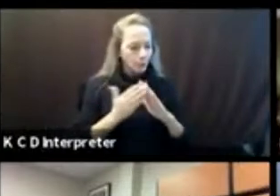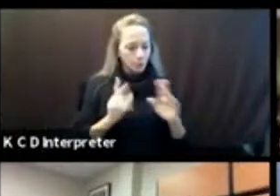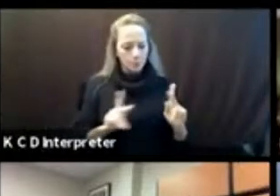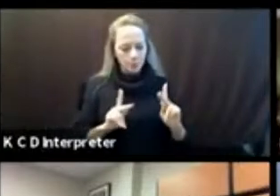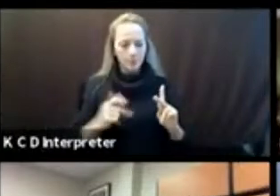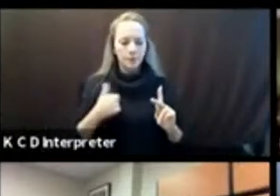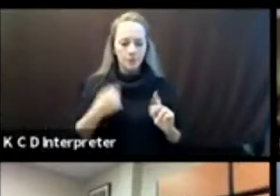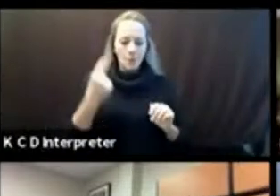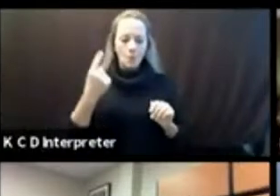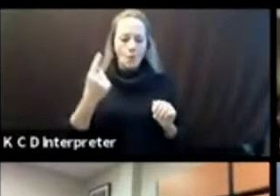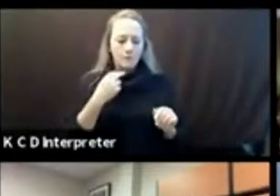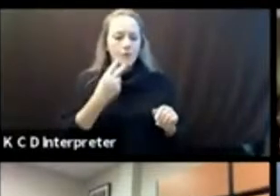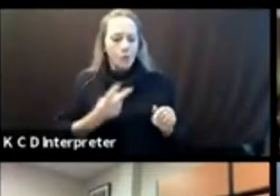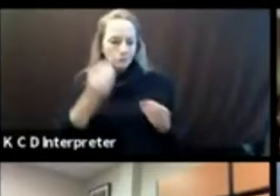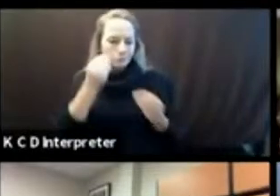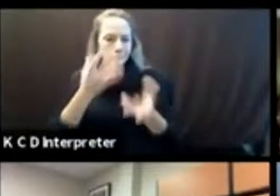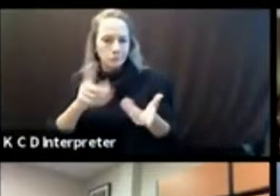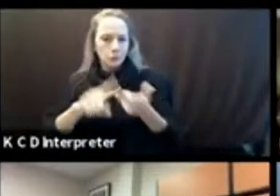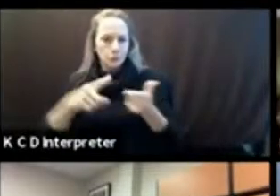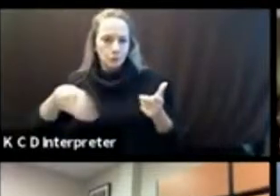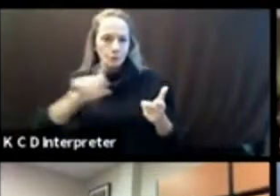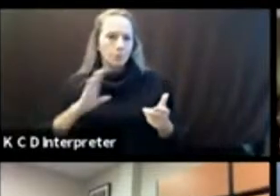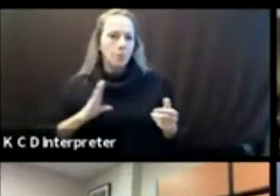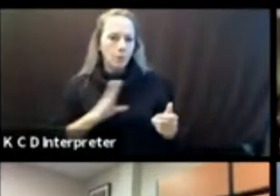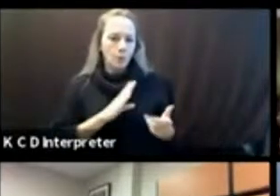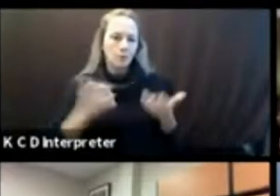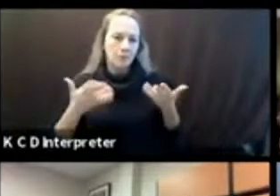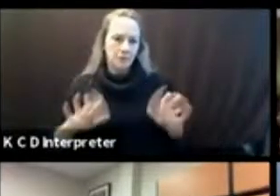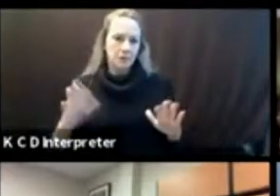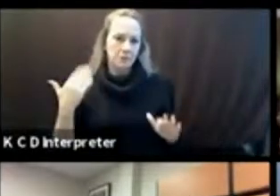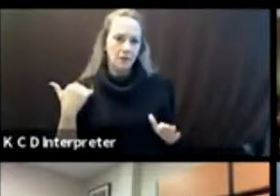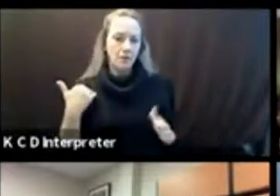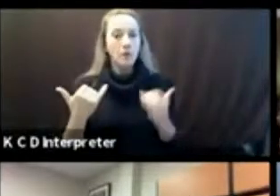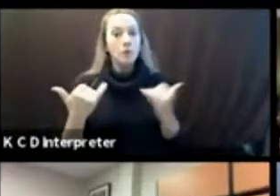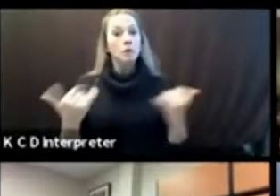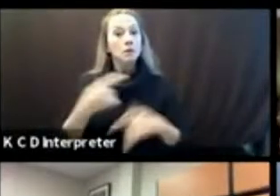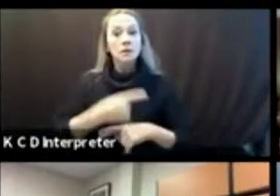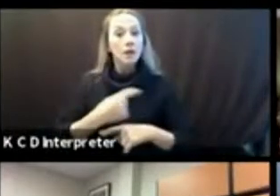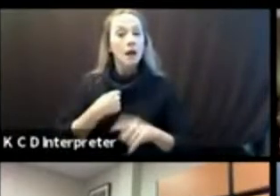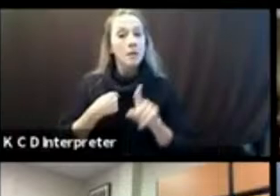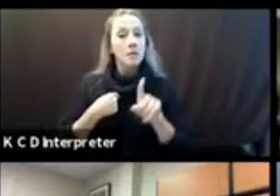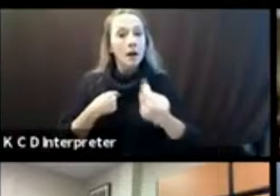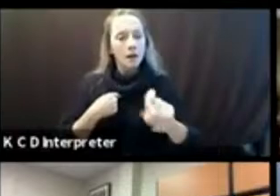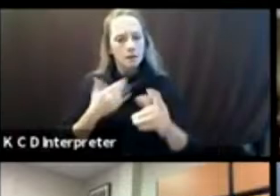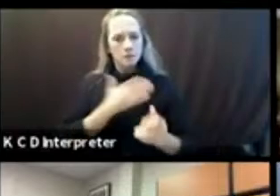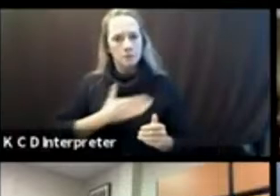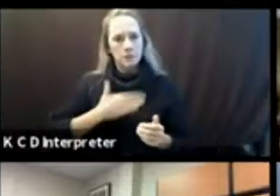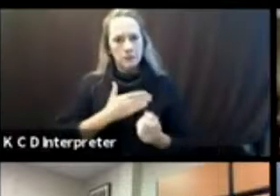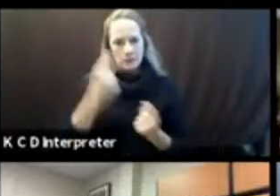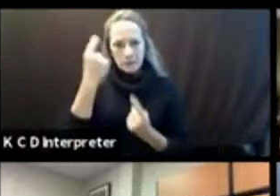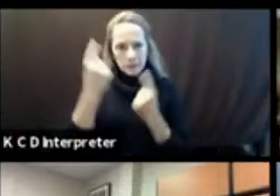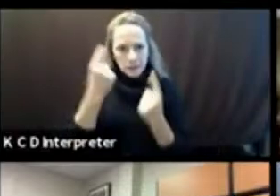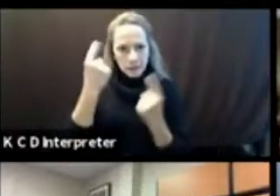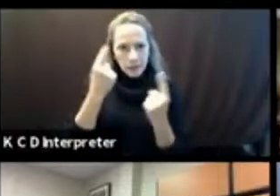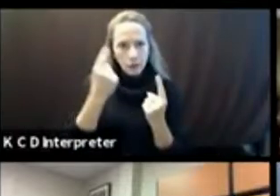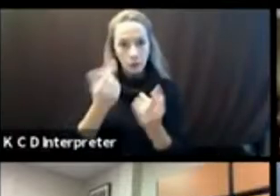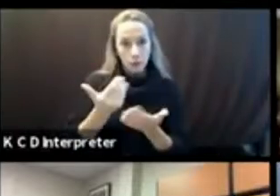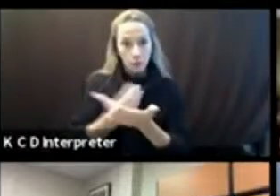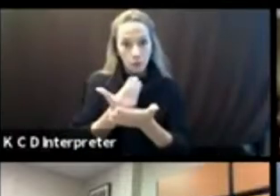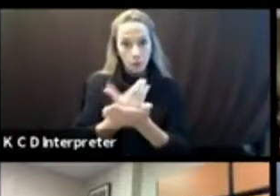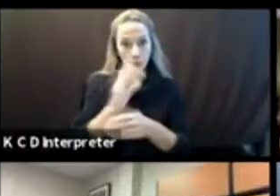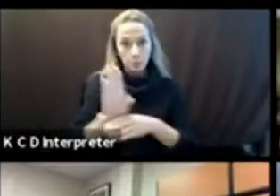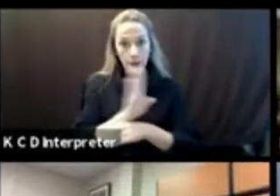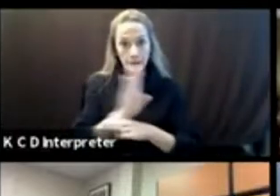that has voiced that to this body. I'm here today to ask you all to consider in your new business